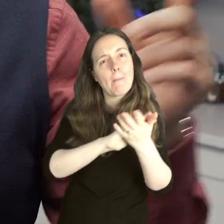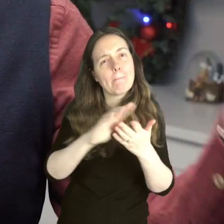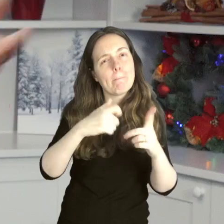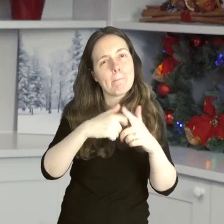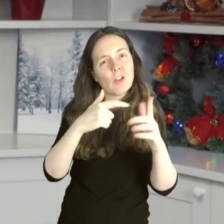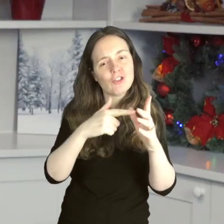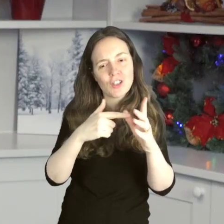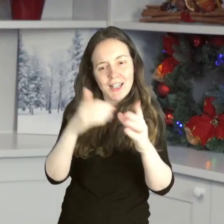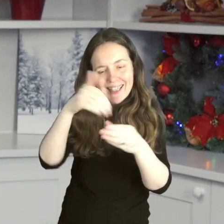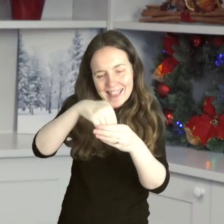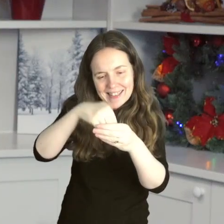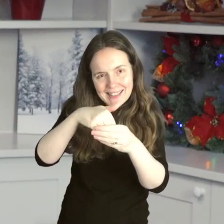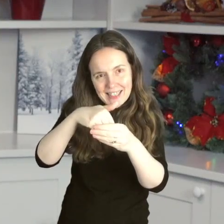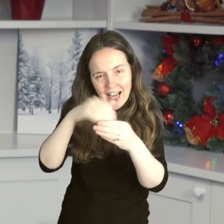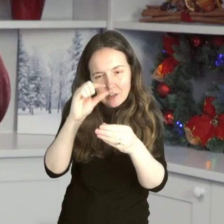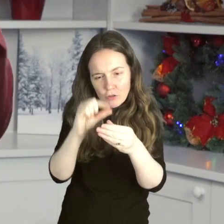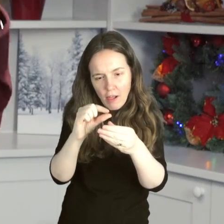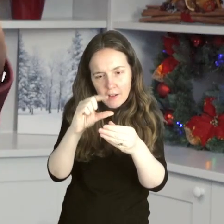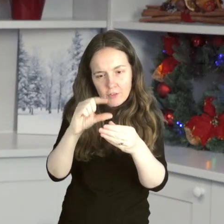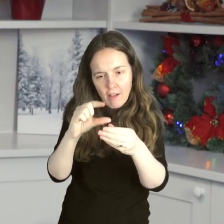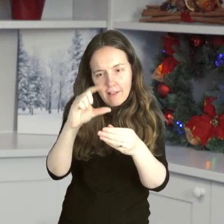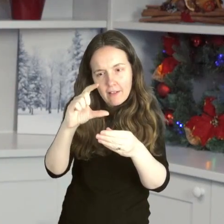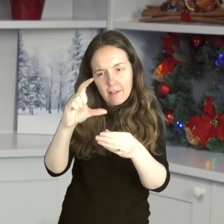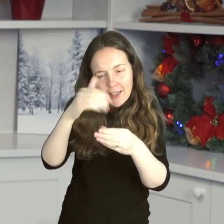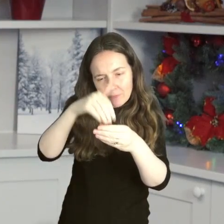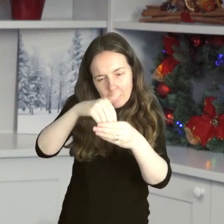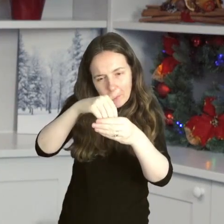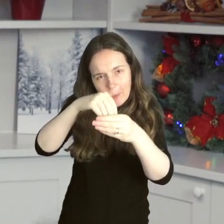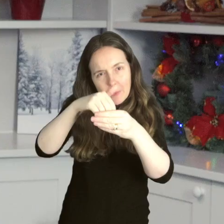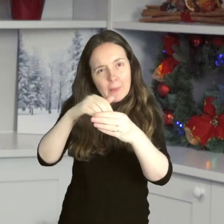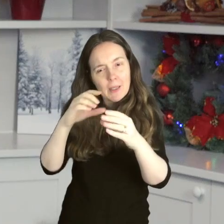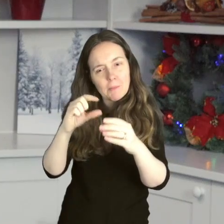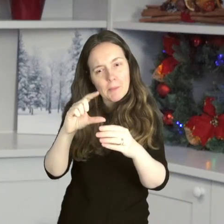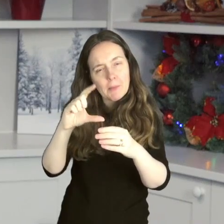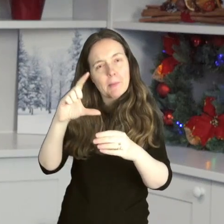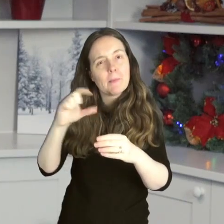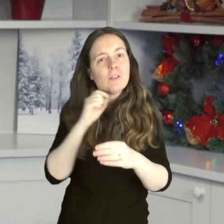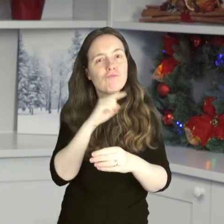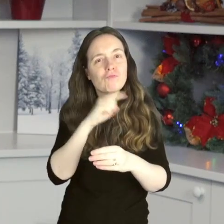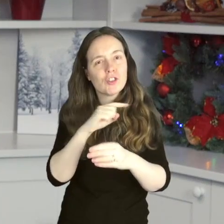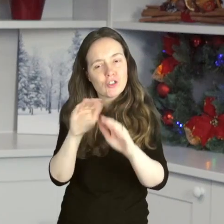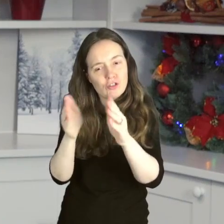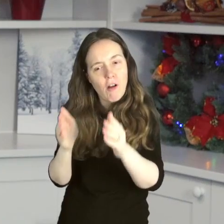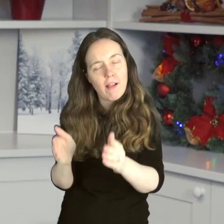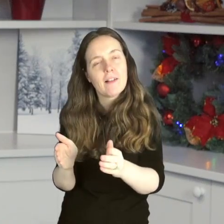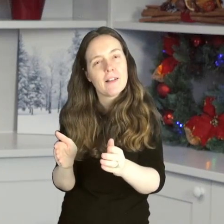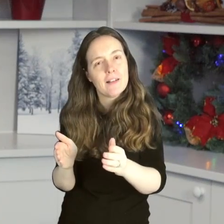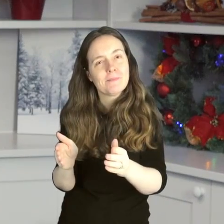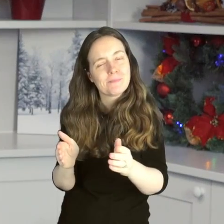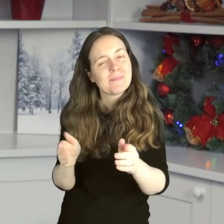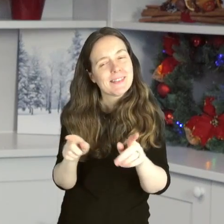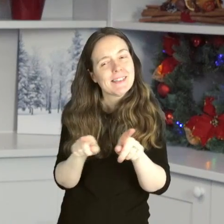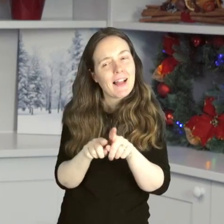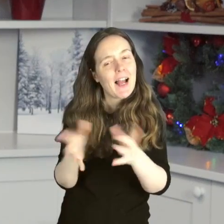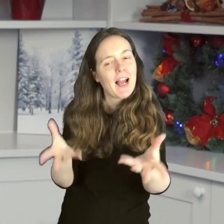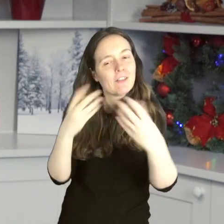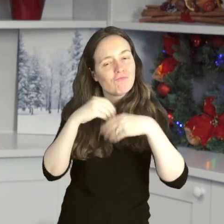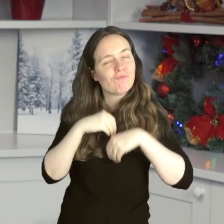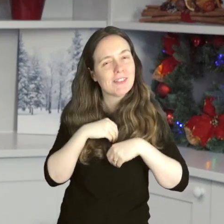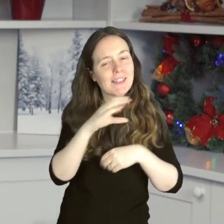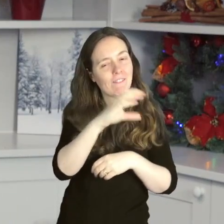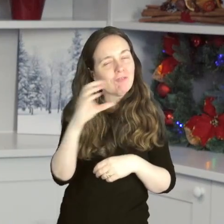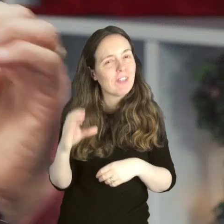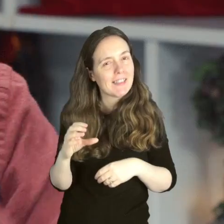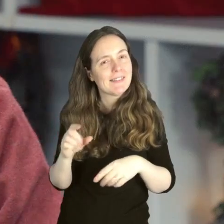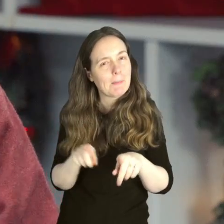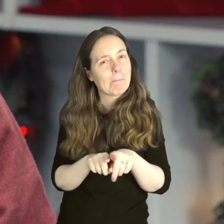in a similar way, that's what we experience when we receive Christ. God never